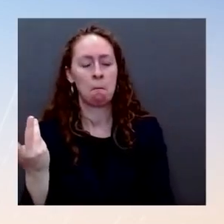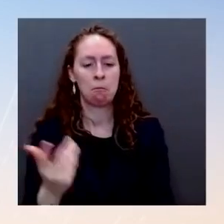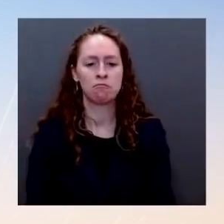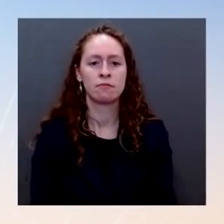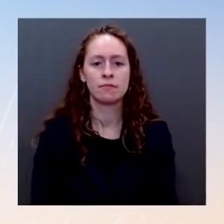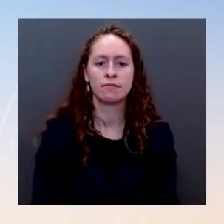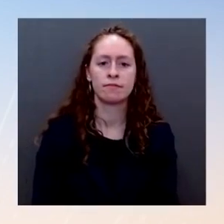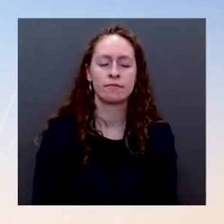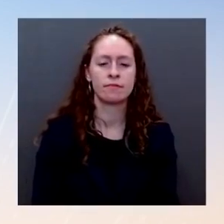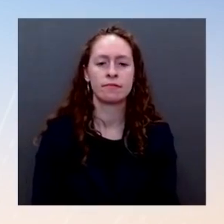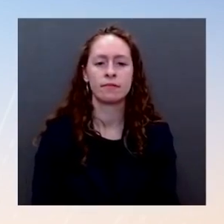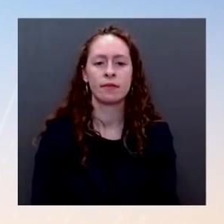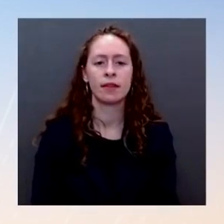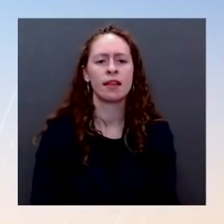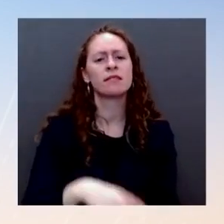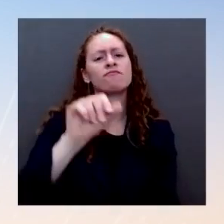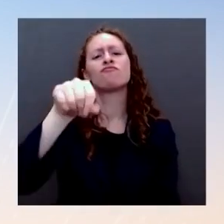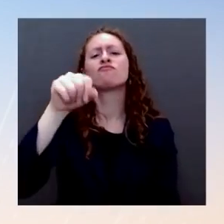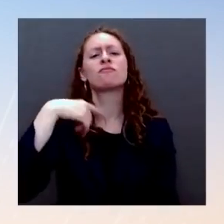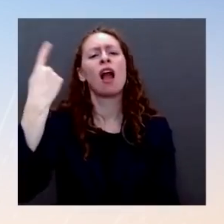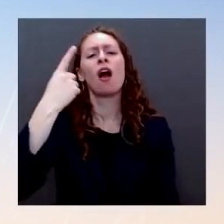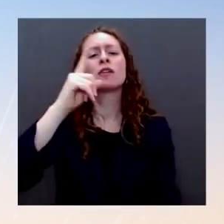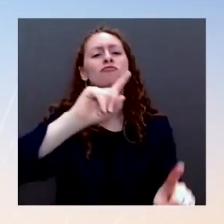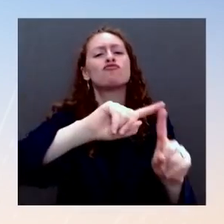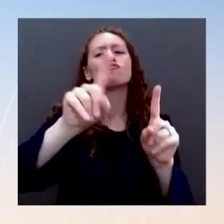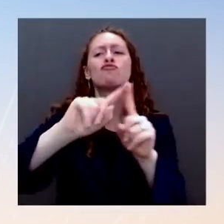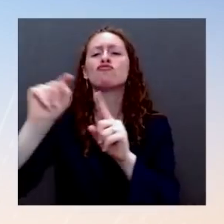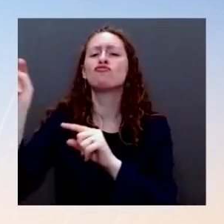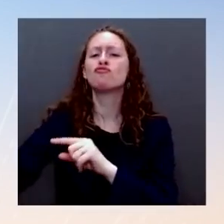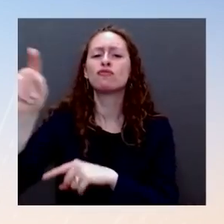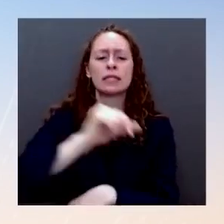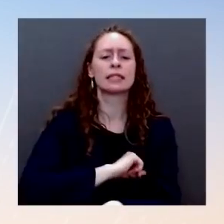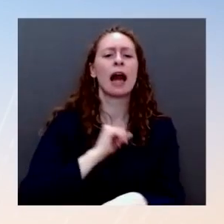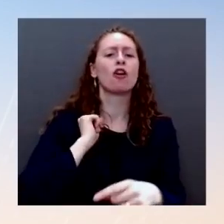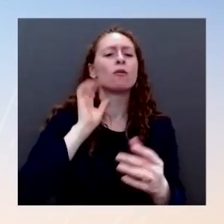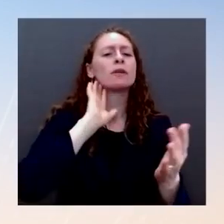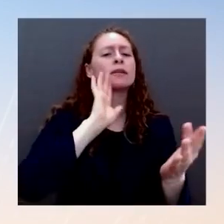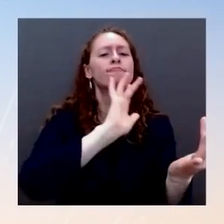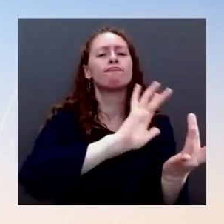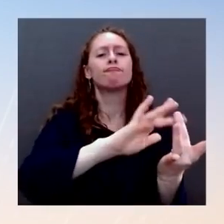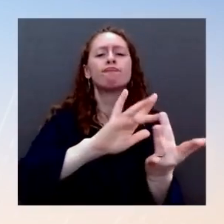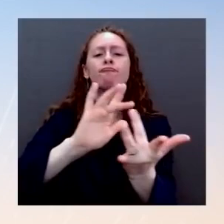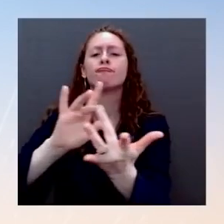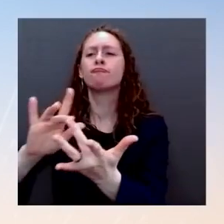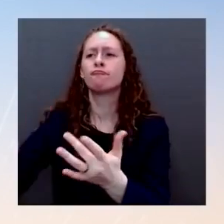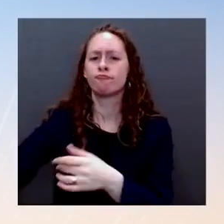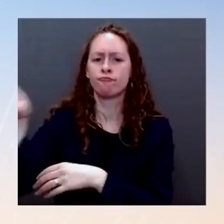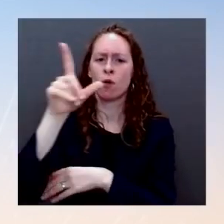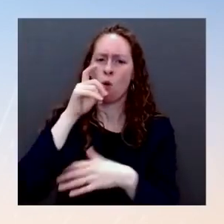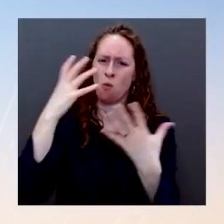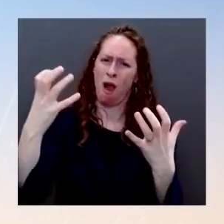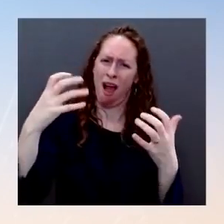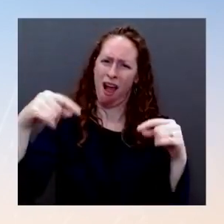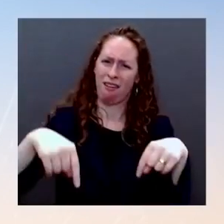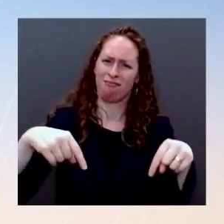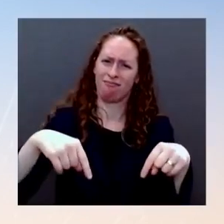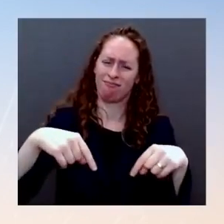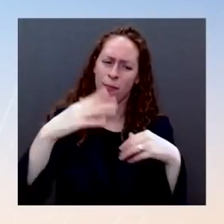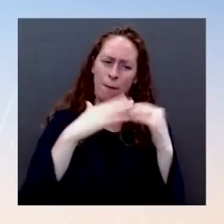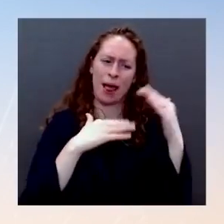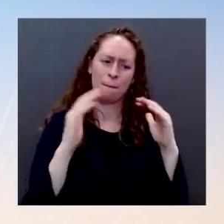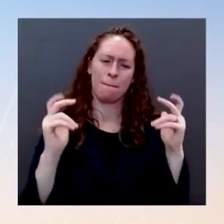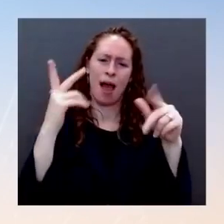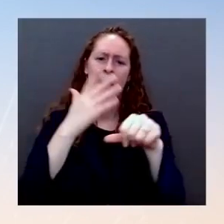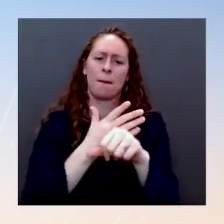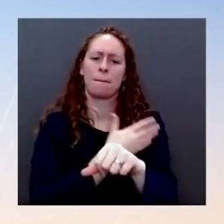senators who care deeply about moving Build Back Better forward. Can I clarify something on the Sure. testing delivery timeline? Yeah. Now, you said the first deliveries go out later this